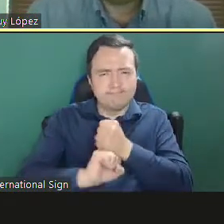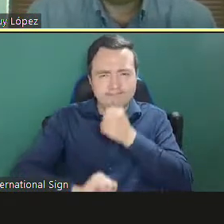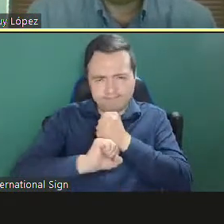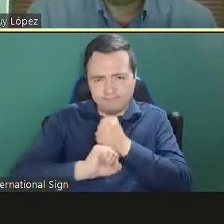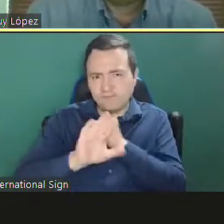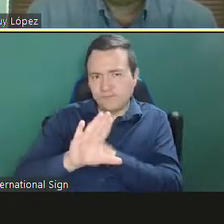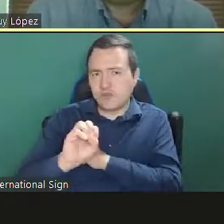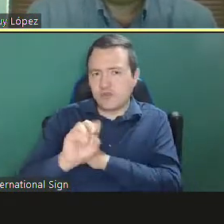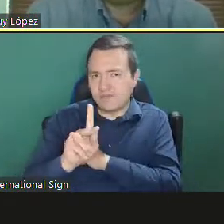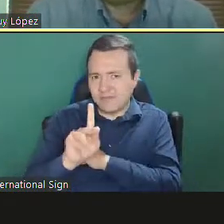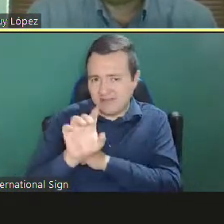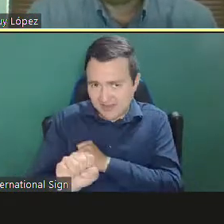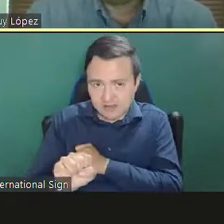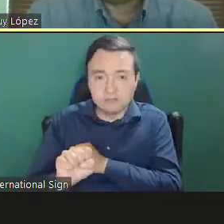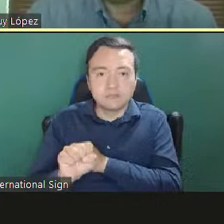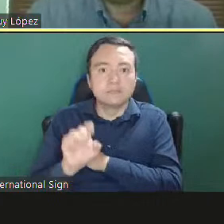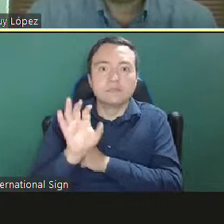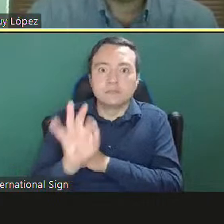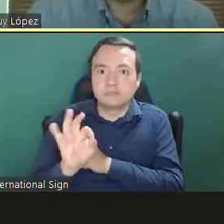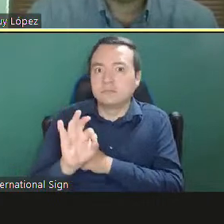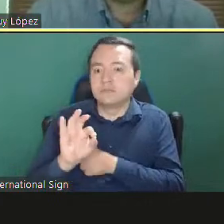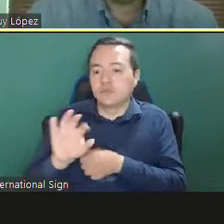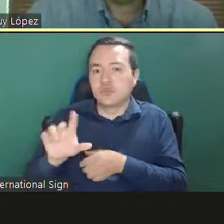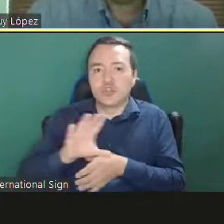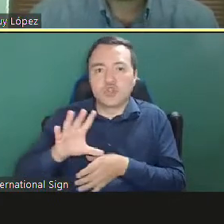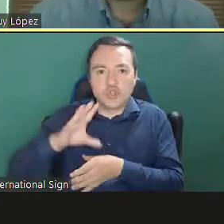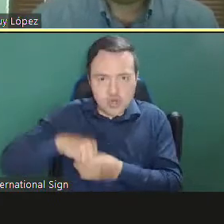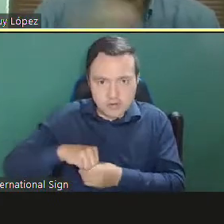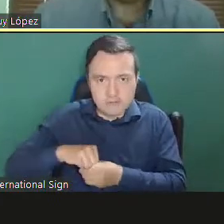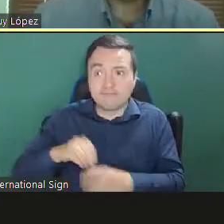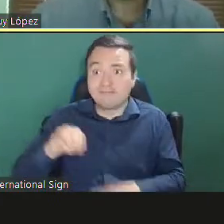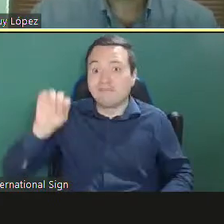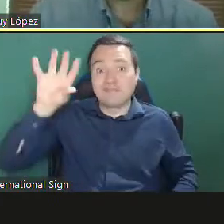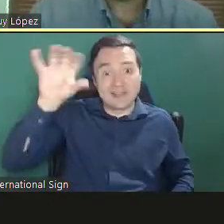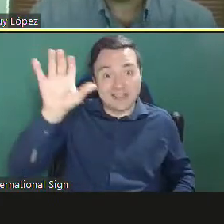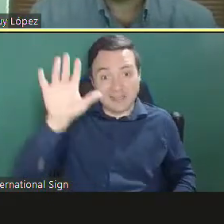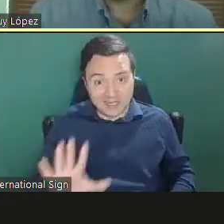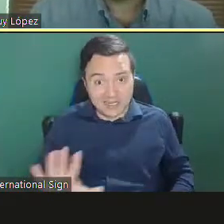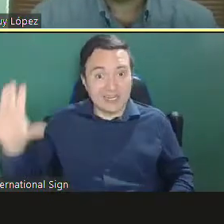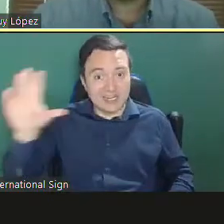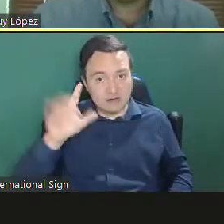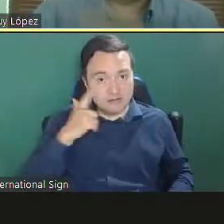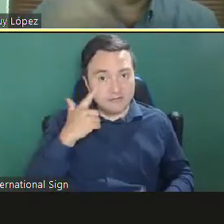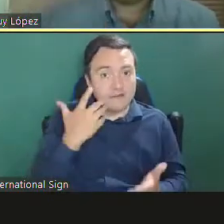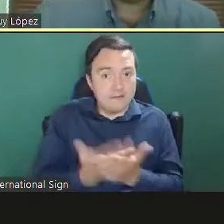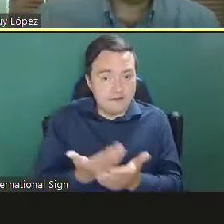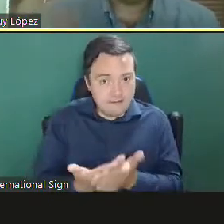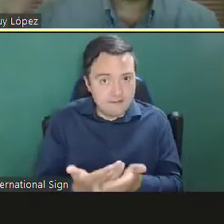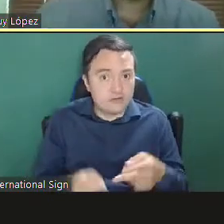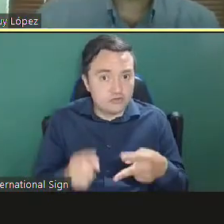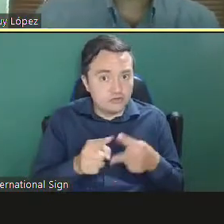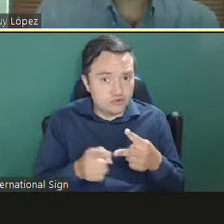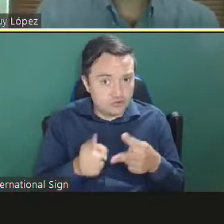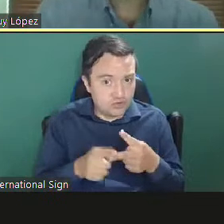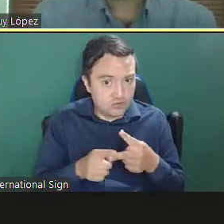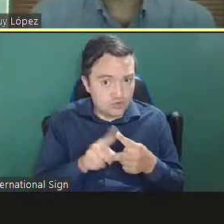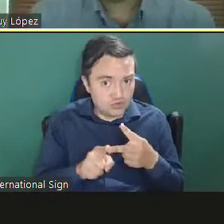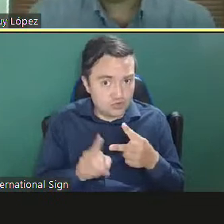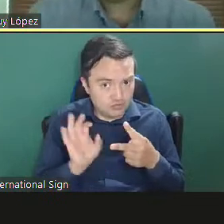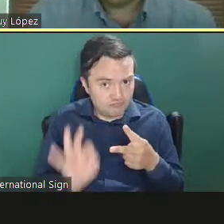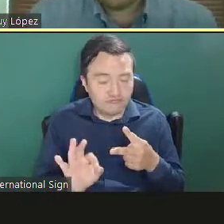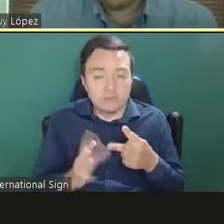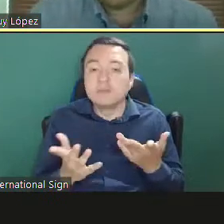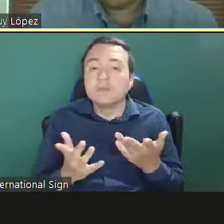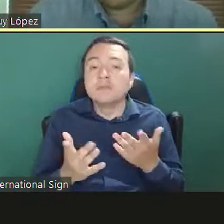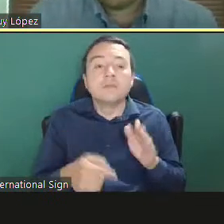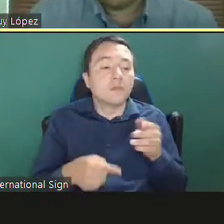want to thank PAHO for its significant support on the local and regional level, because these two elements, both